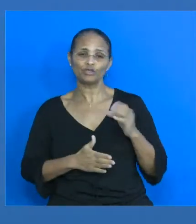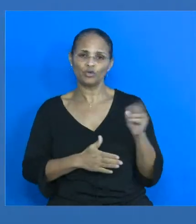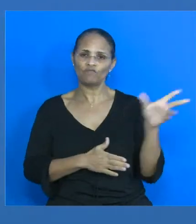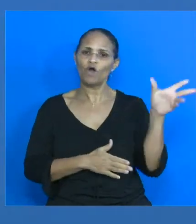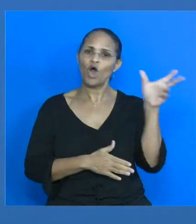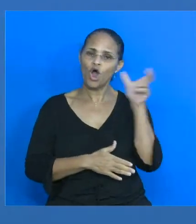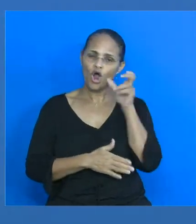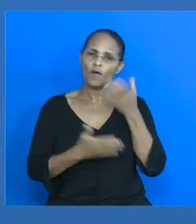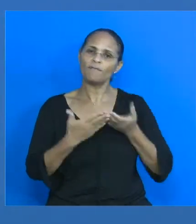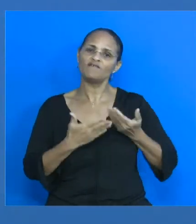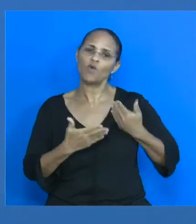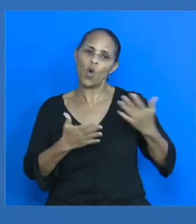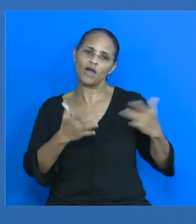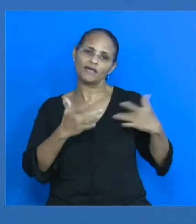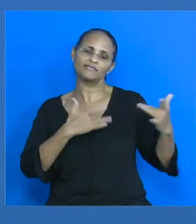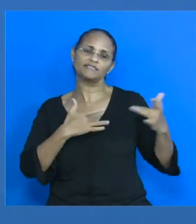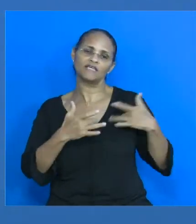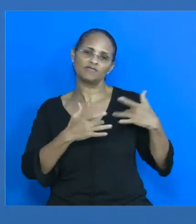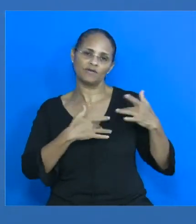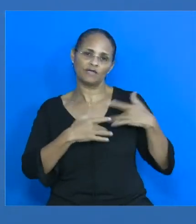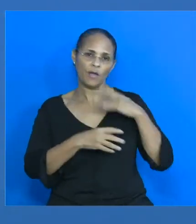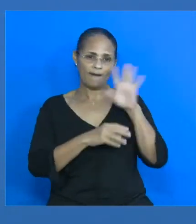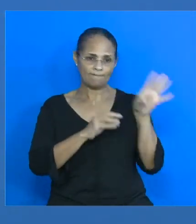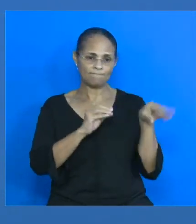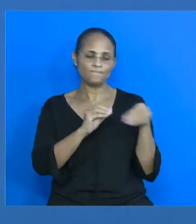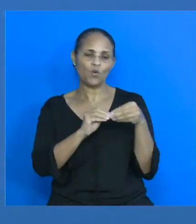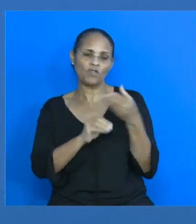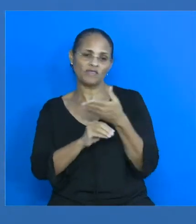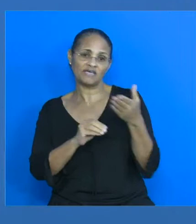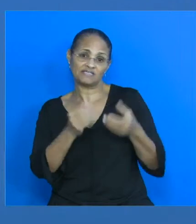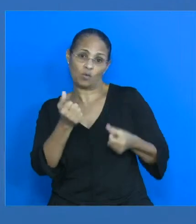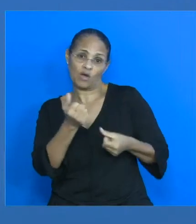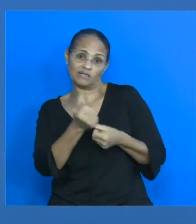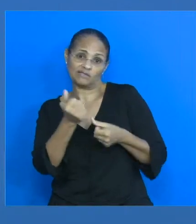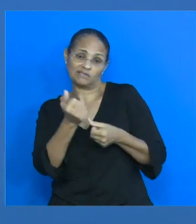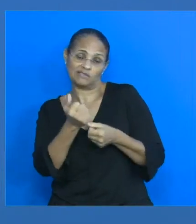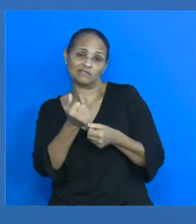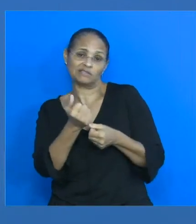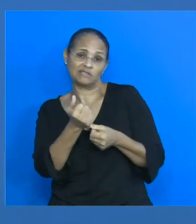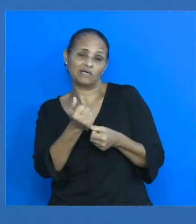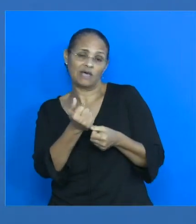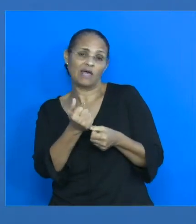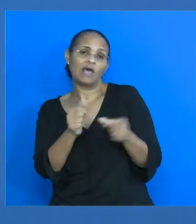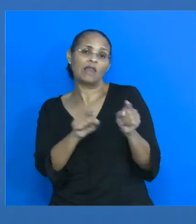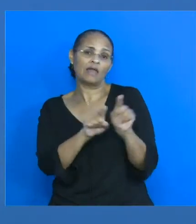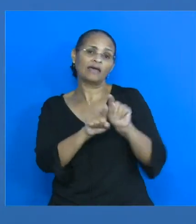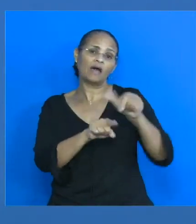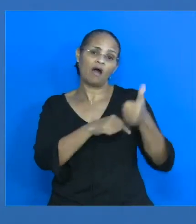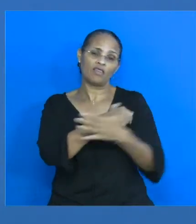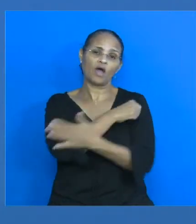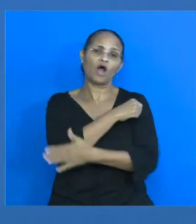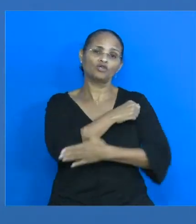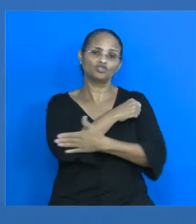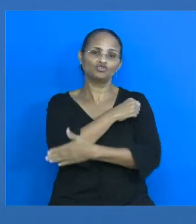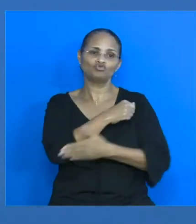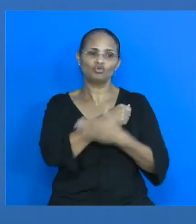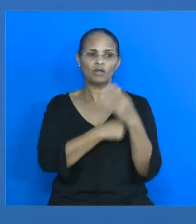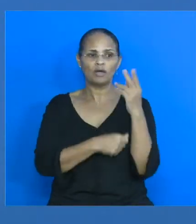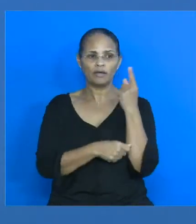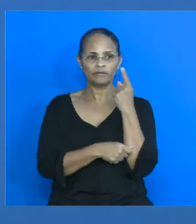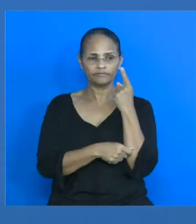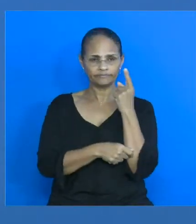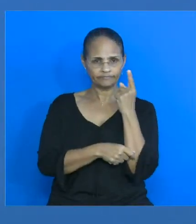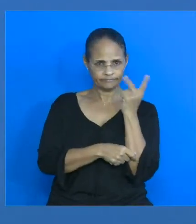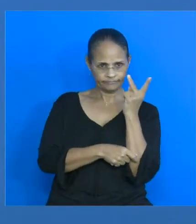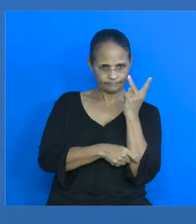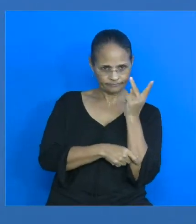statement that we're considering further items which may assist, such as being done in other countries, such as visual indicators. So in other countries,